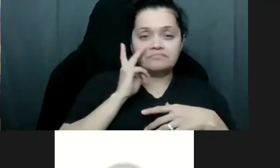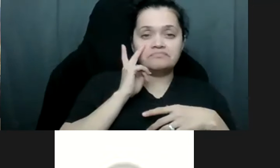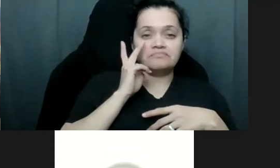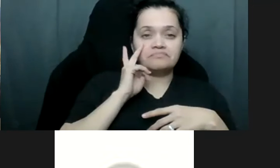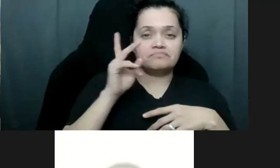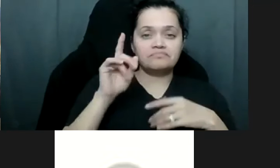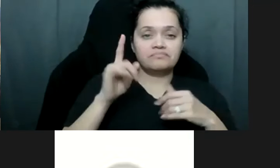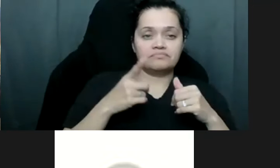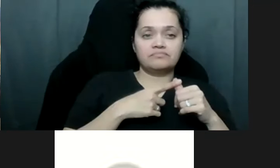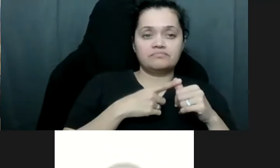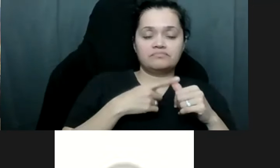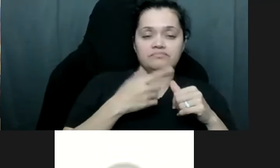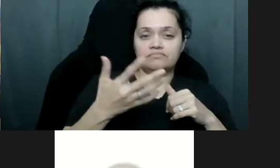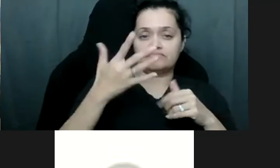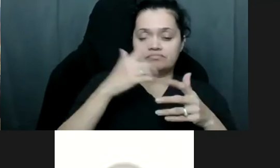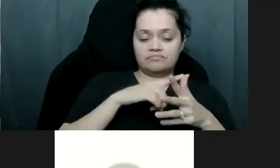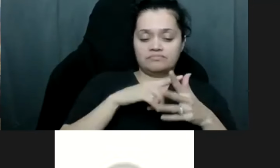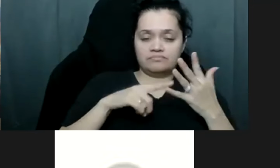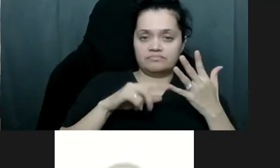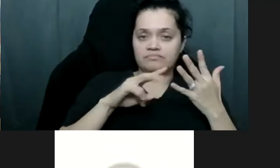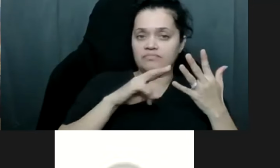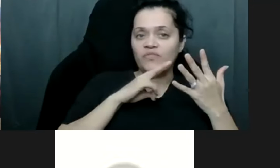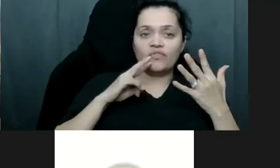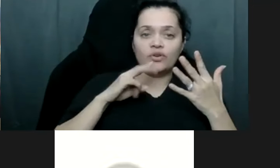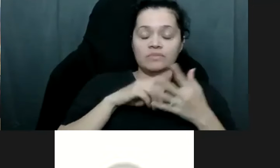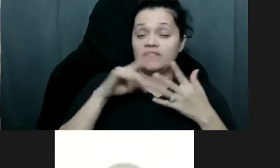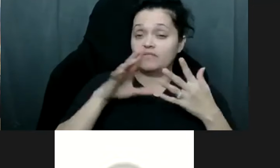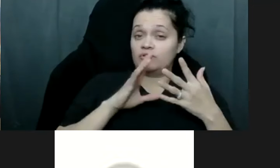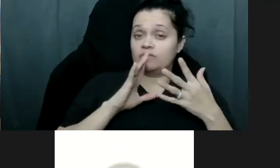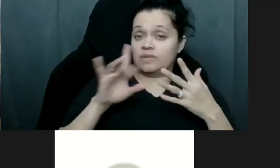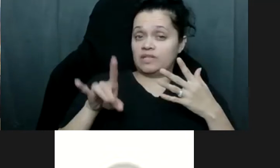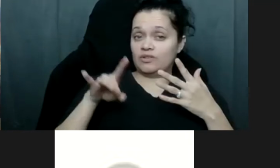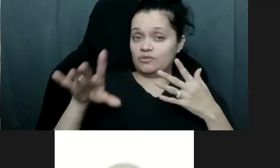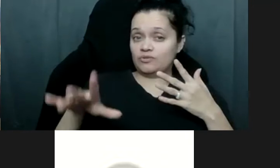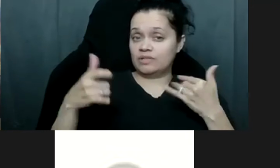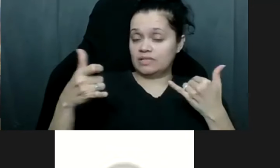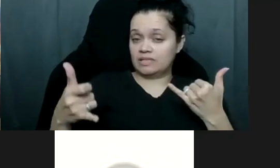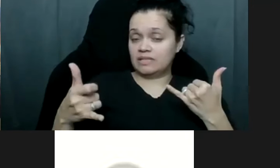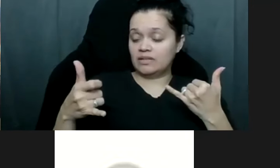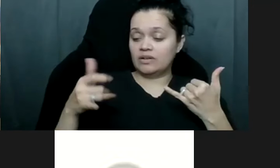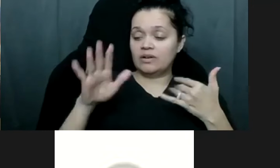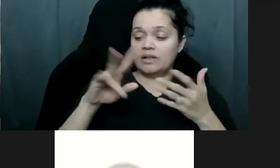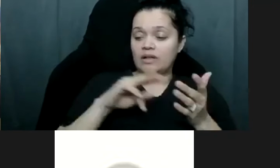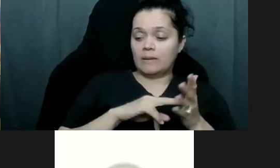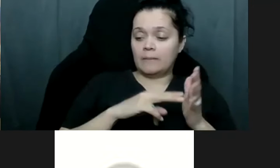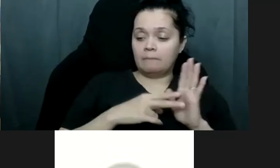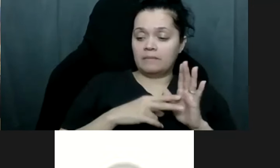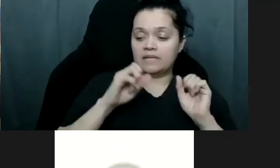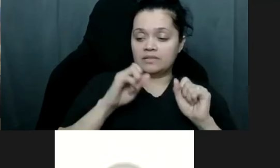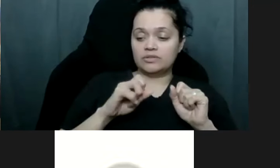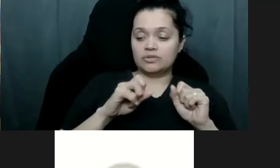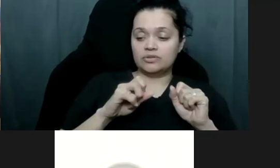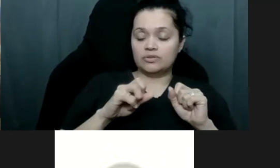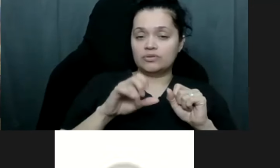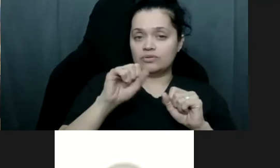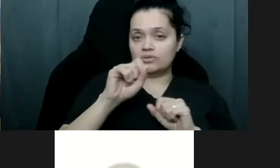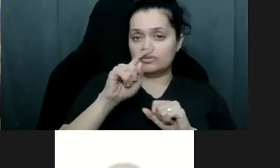the first 5 here, the verbs. If you are speaking Australian well, that means you can